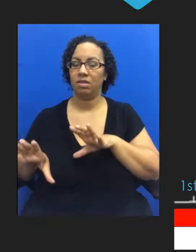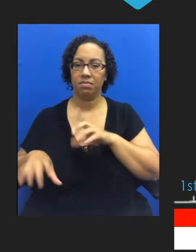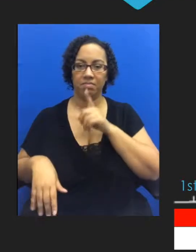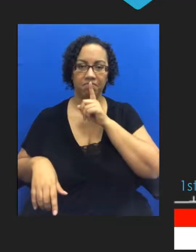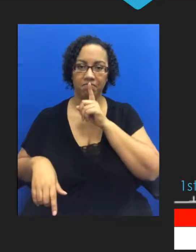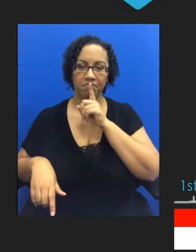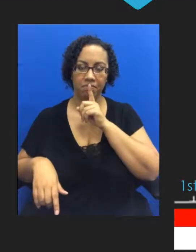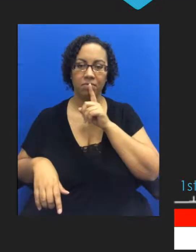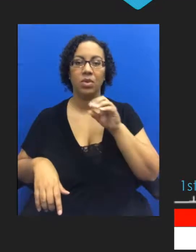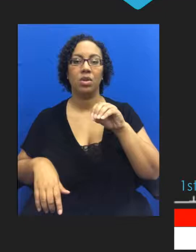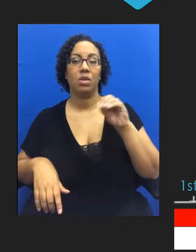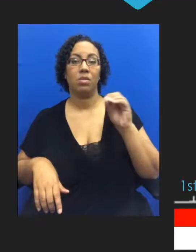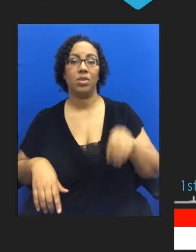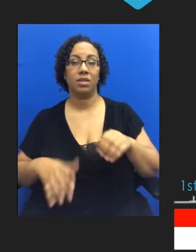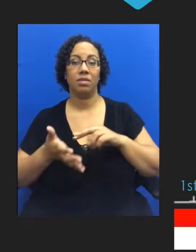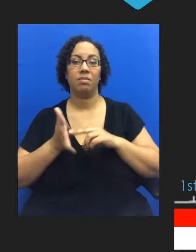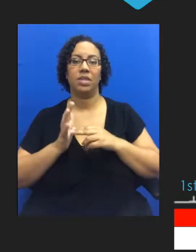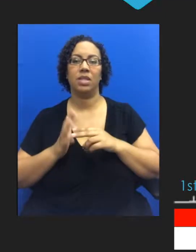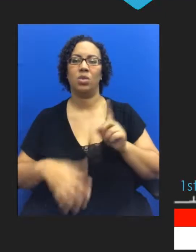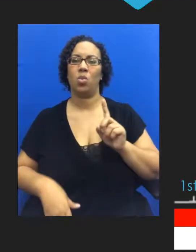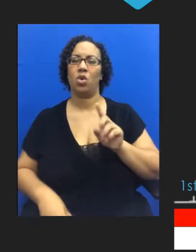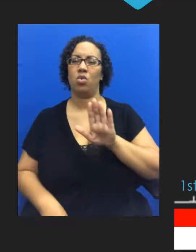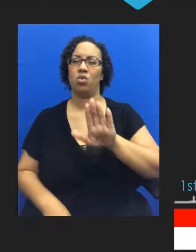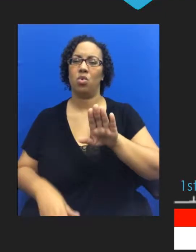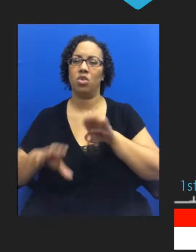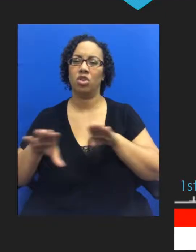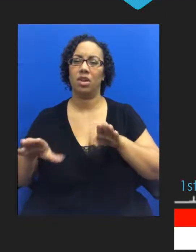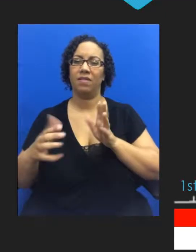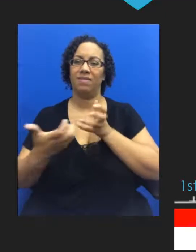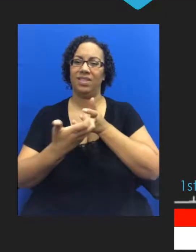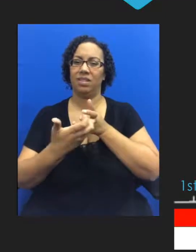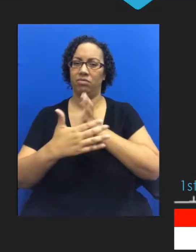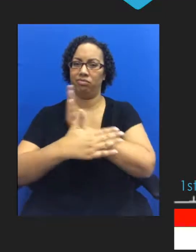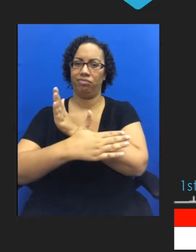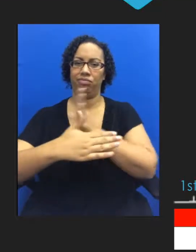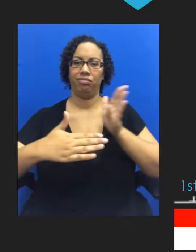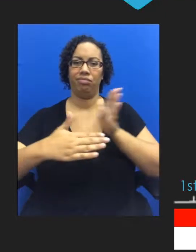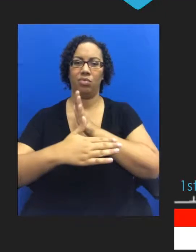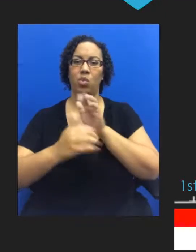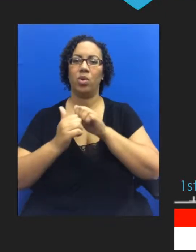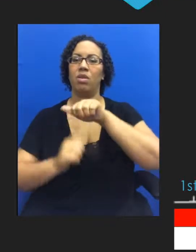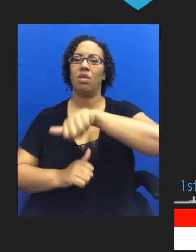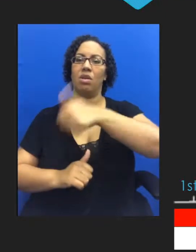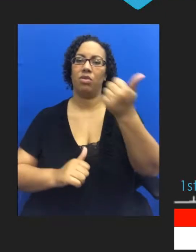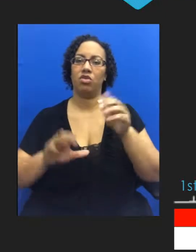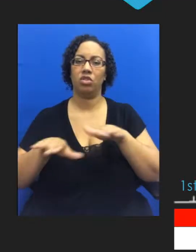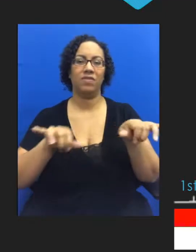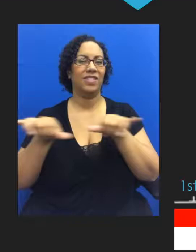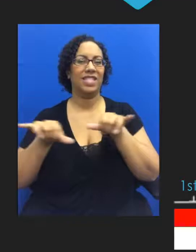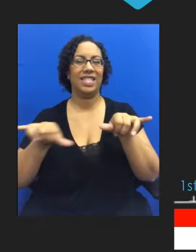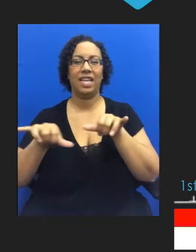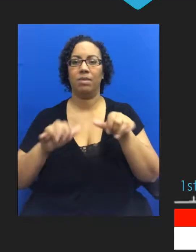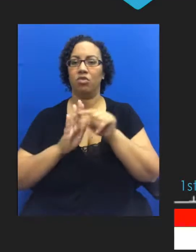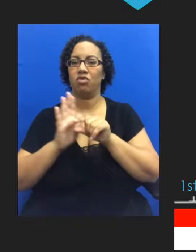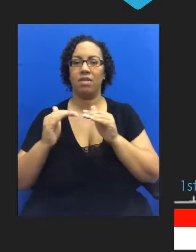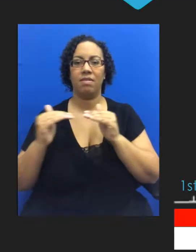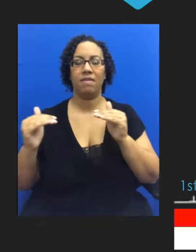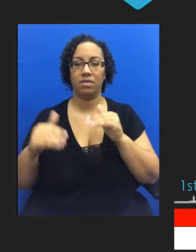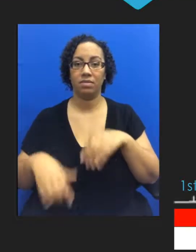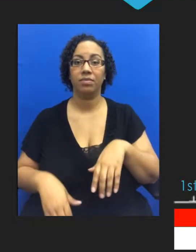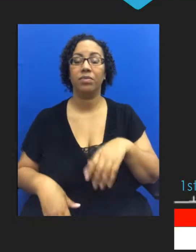the percentage correct on the assessment. Rather, percentile refers to where your child performed among a